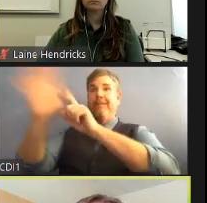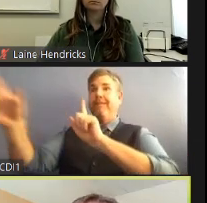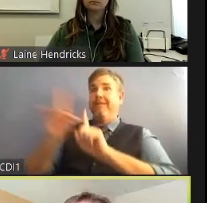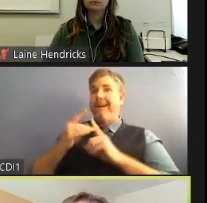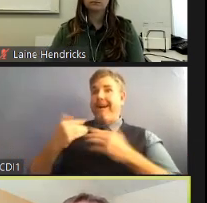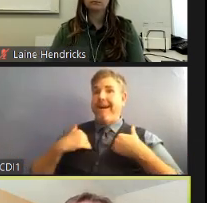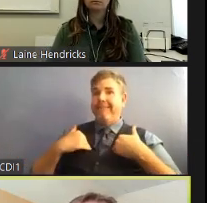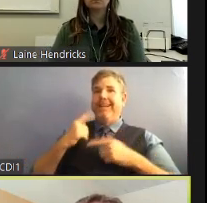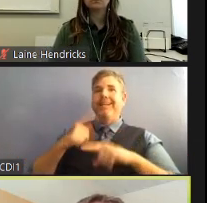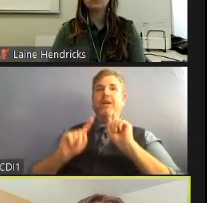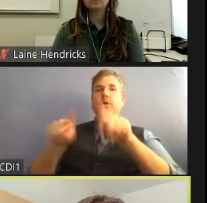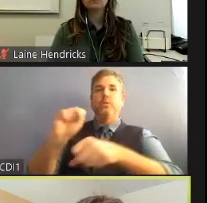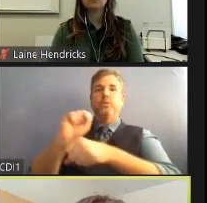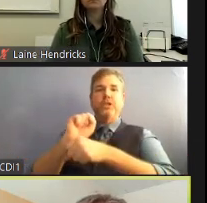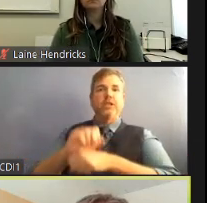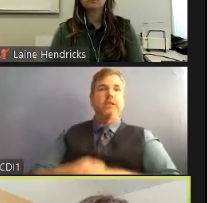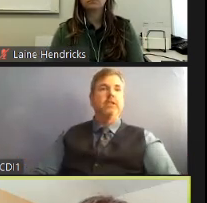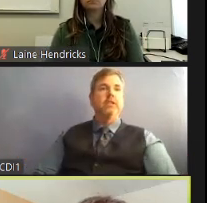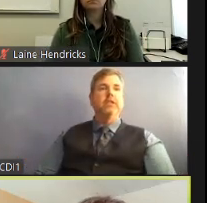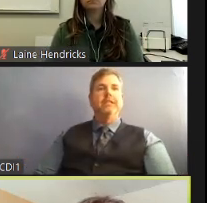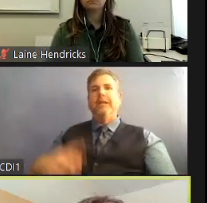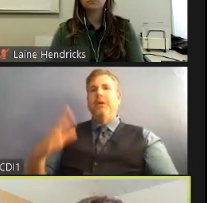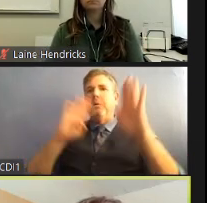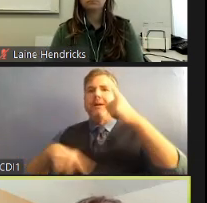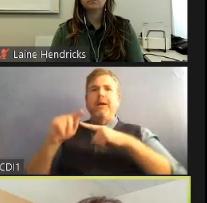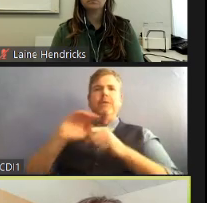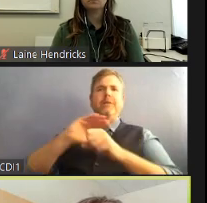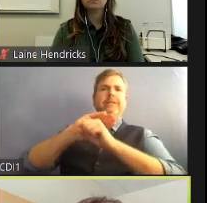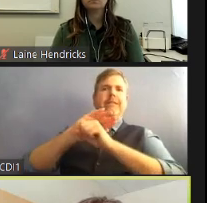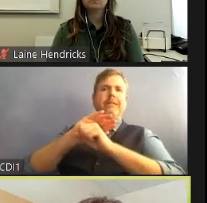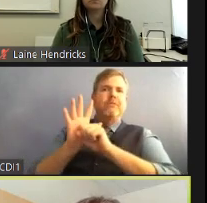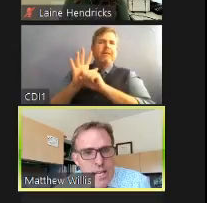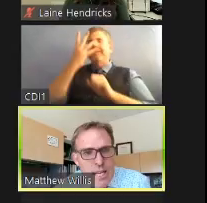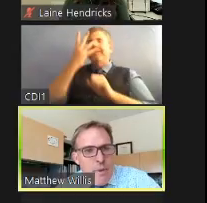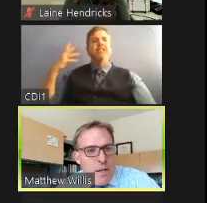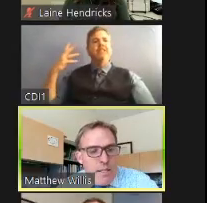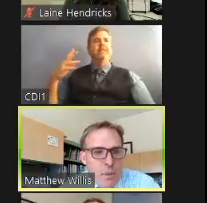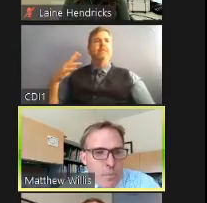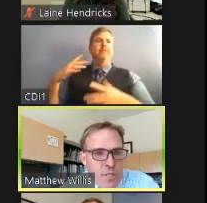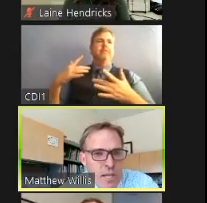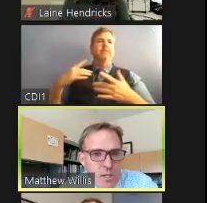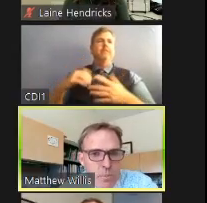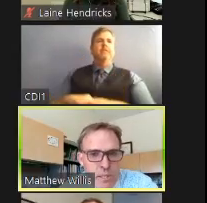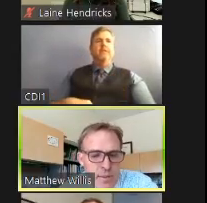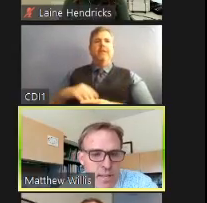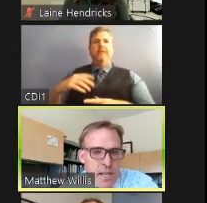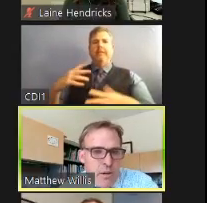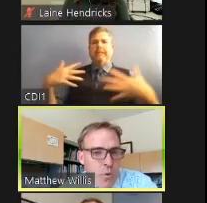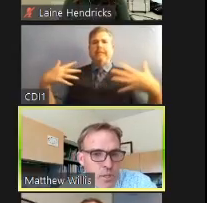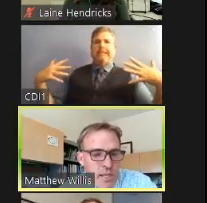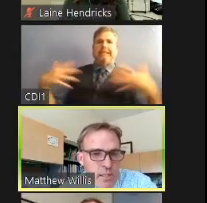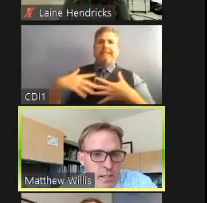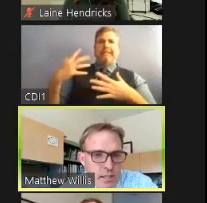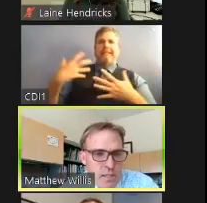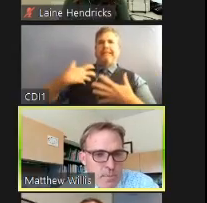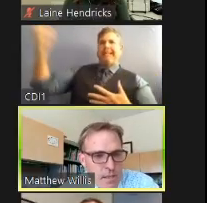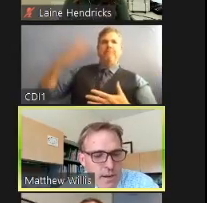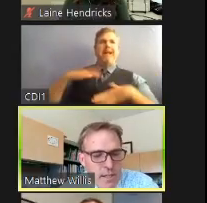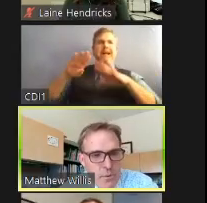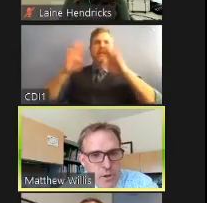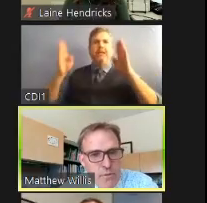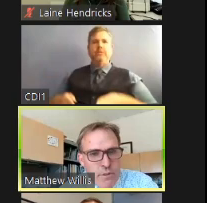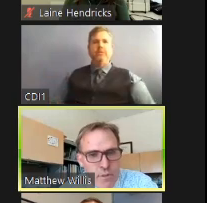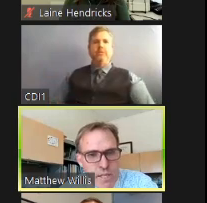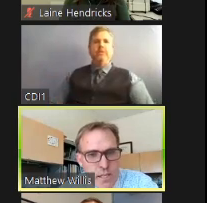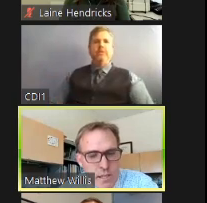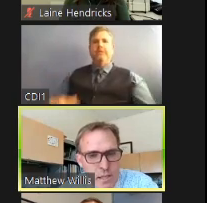30% fear losing housing if they're identified as positive, and about similar percent don't believe that they can afford testing, despite the